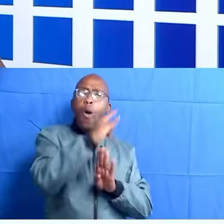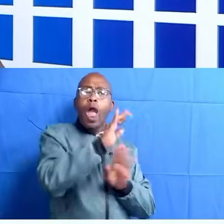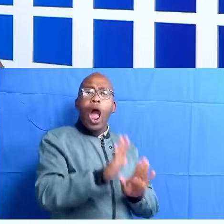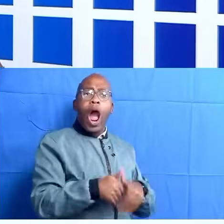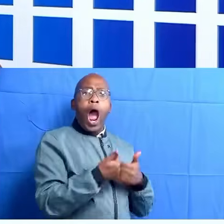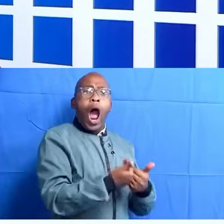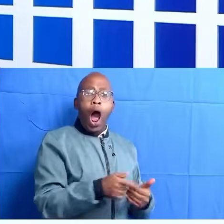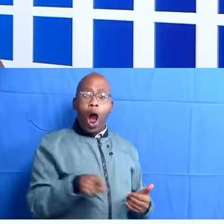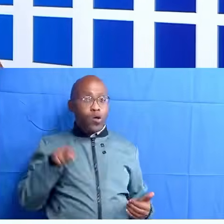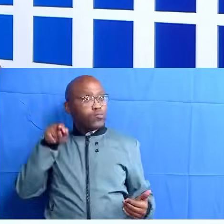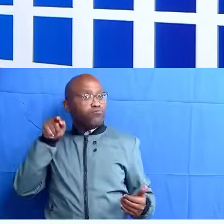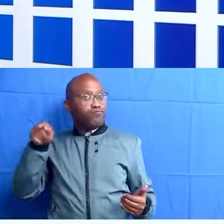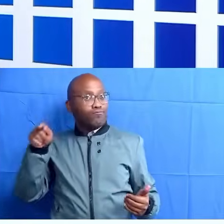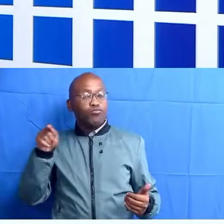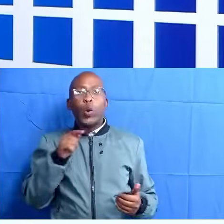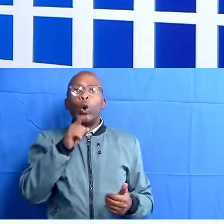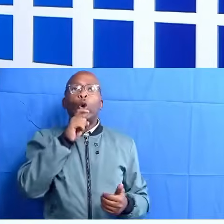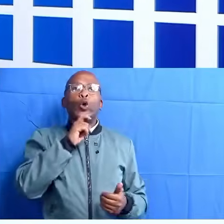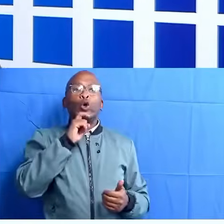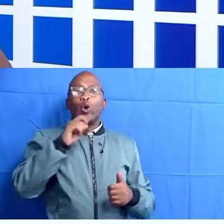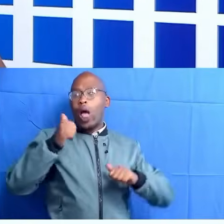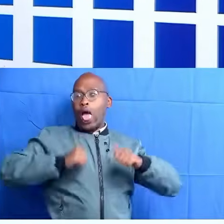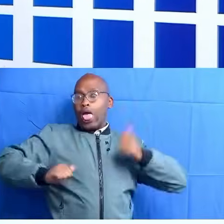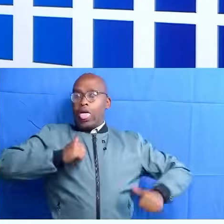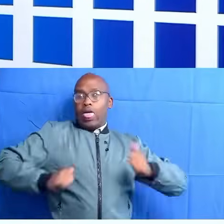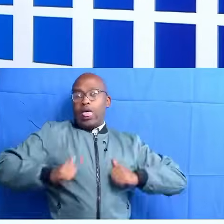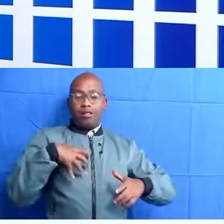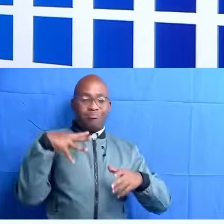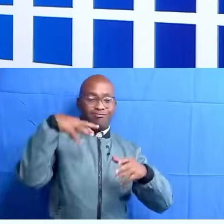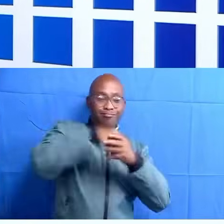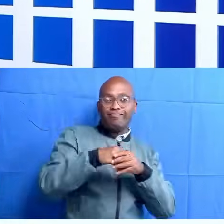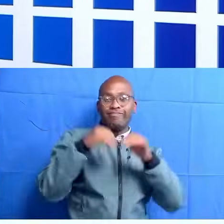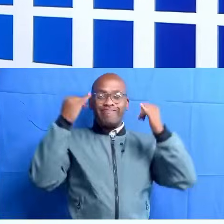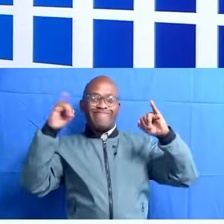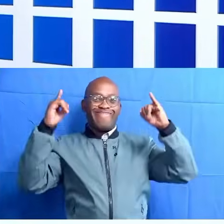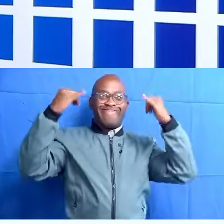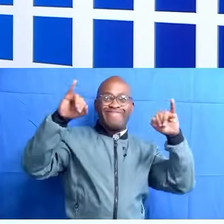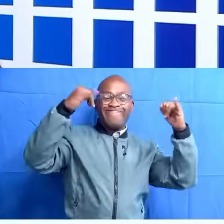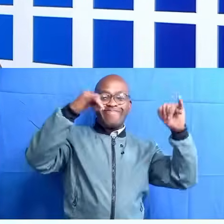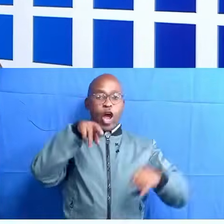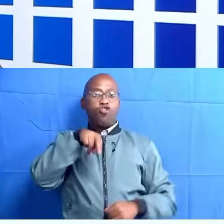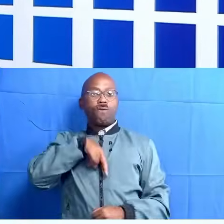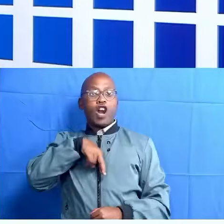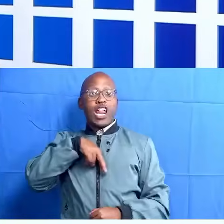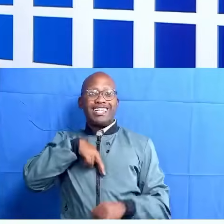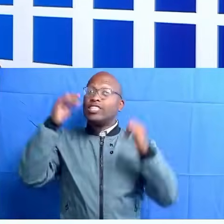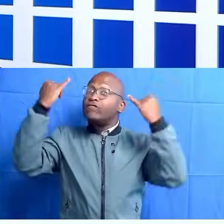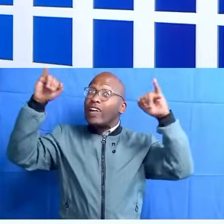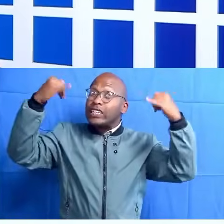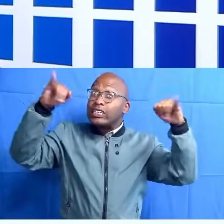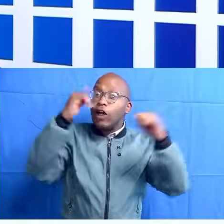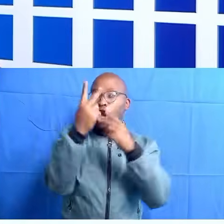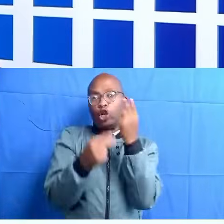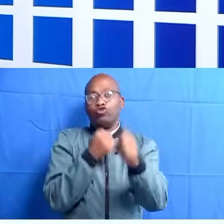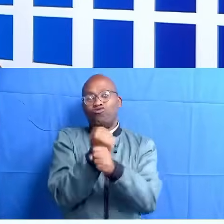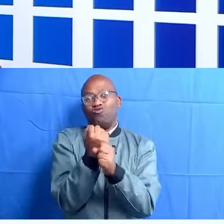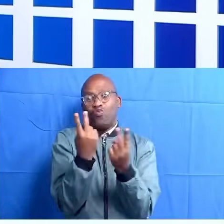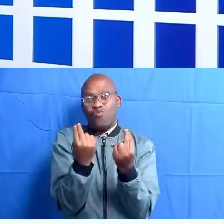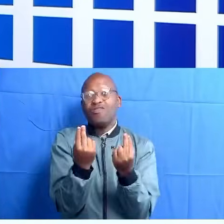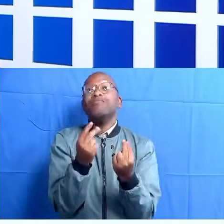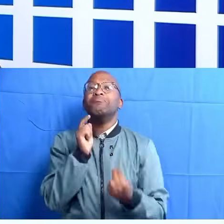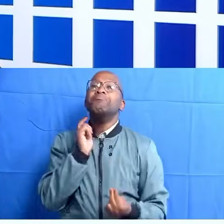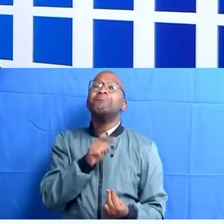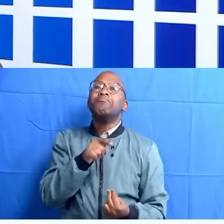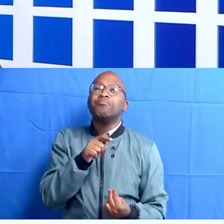the rapists of children as they raped innocent people in the search and destroy in